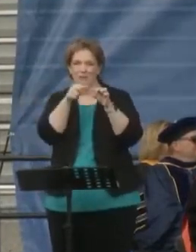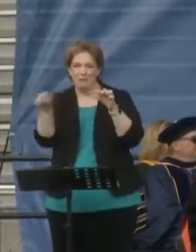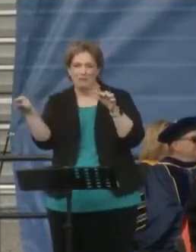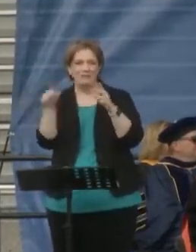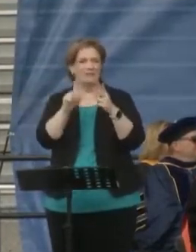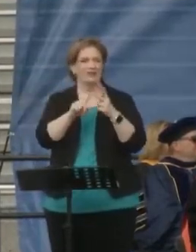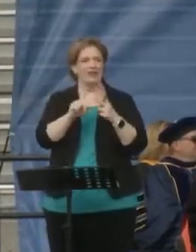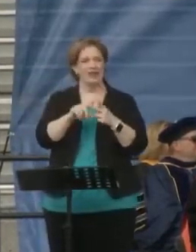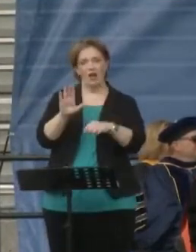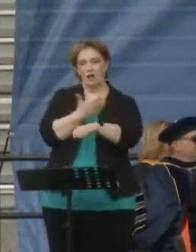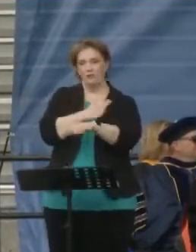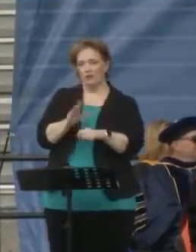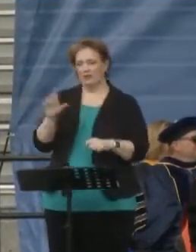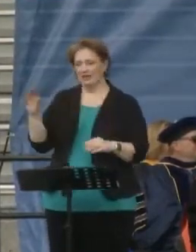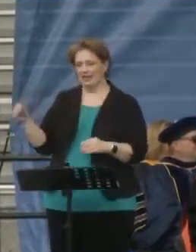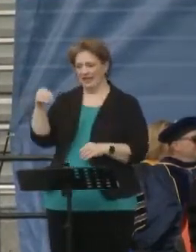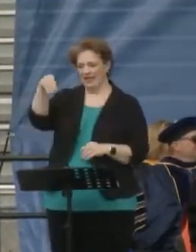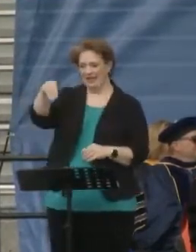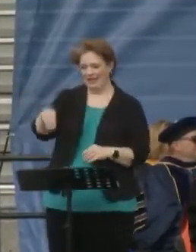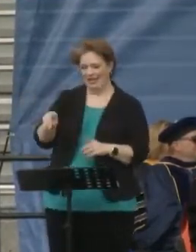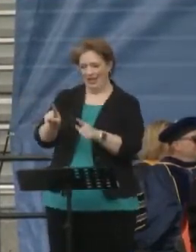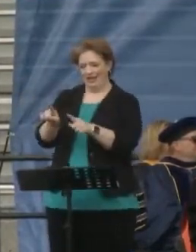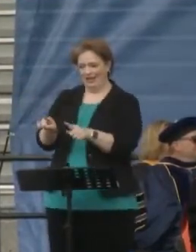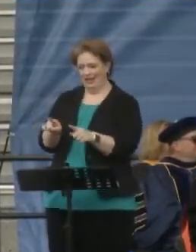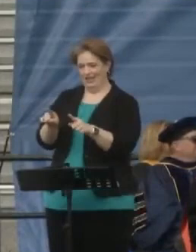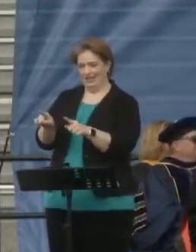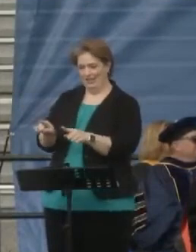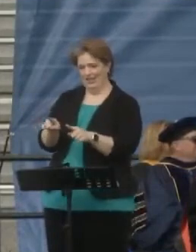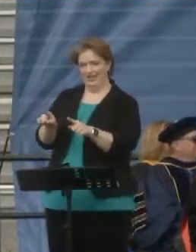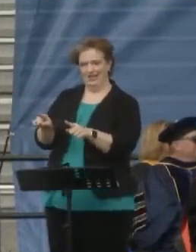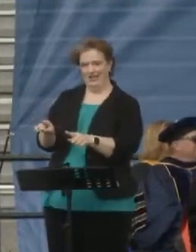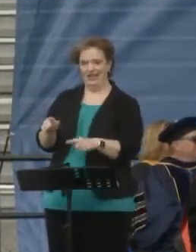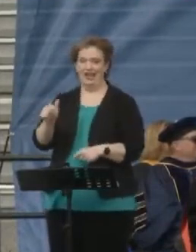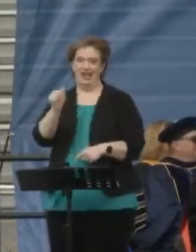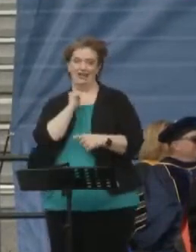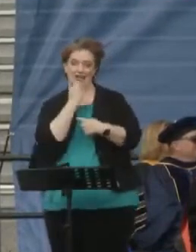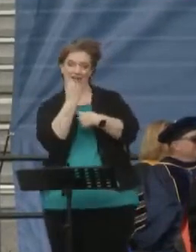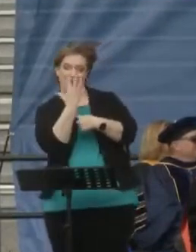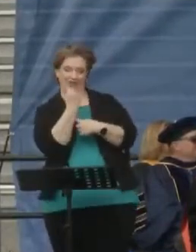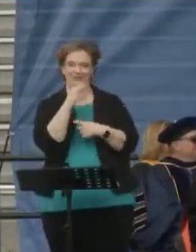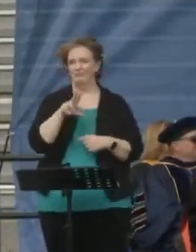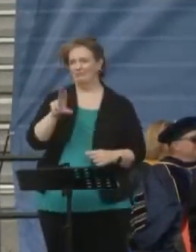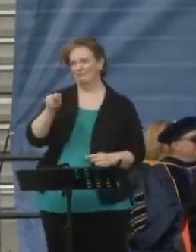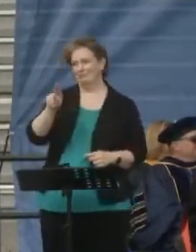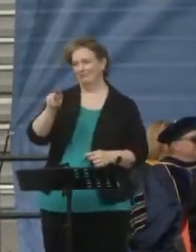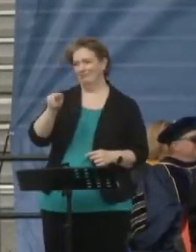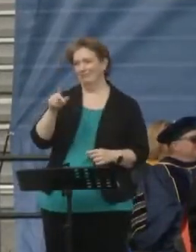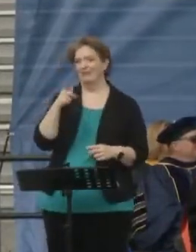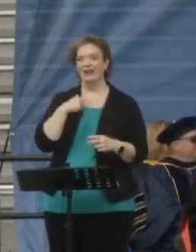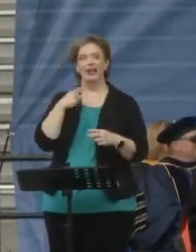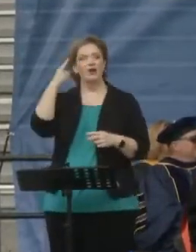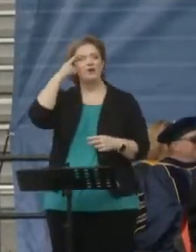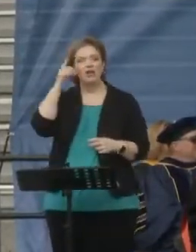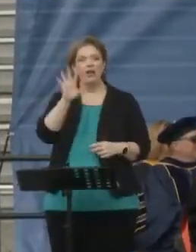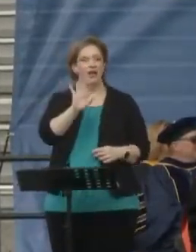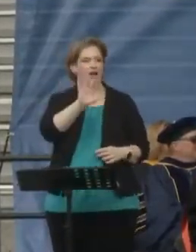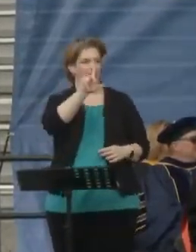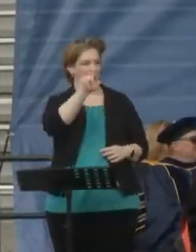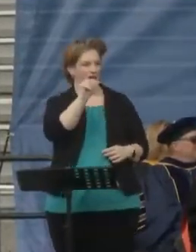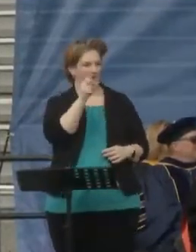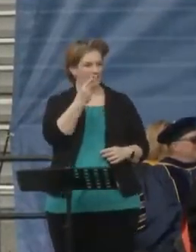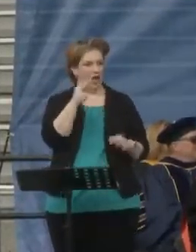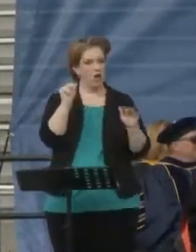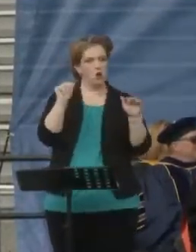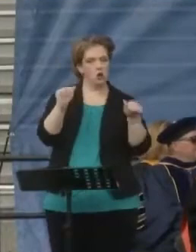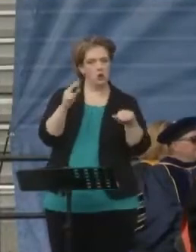and selfies were definitely not a thing. We saw flash as something that could be used in computers, copiers,